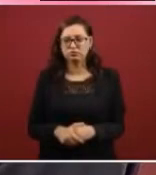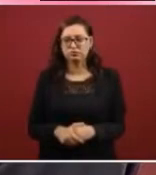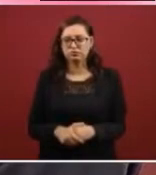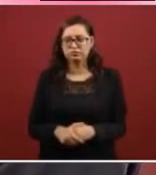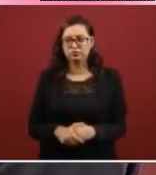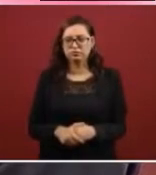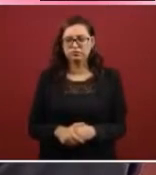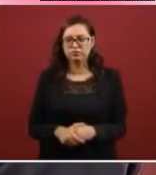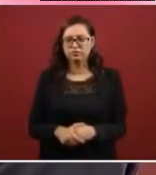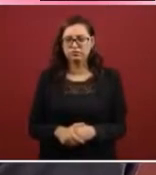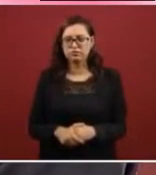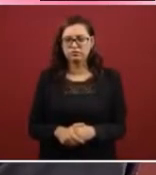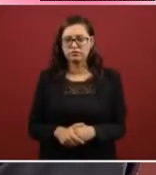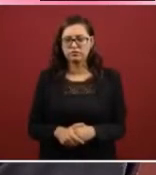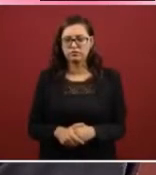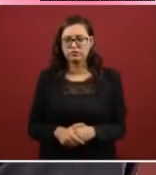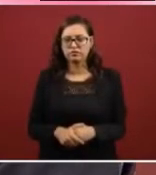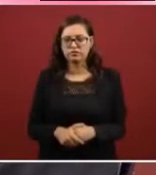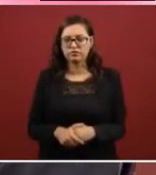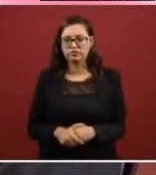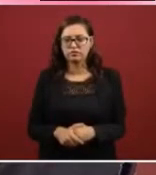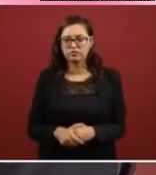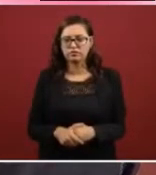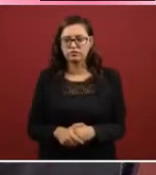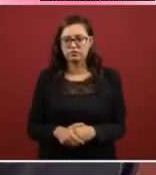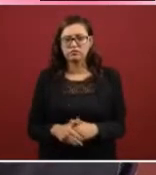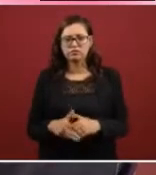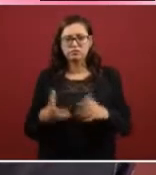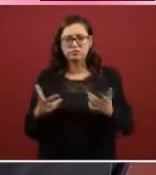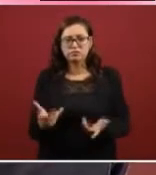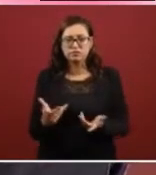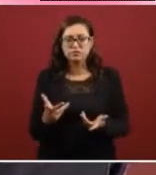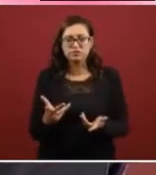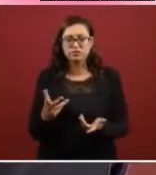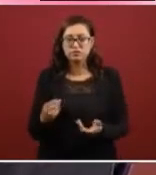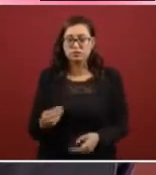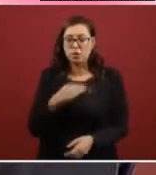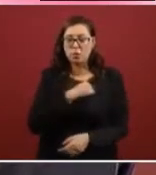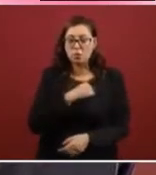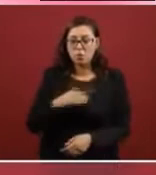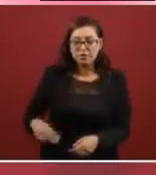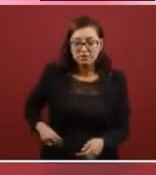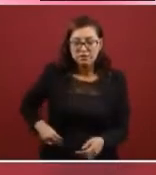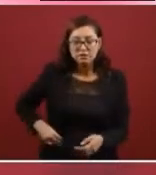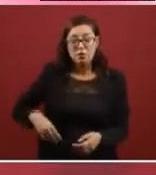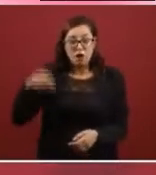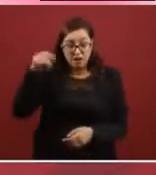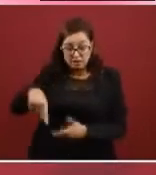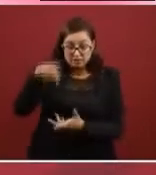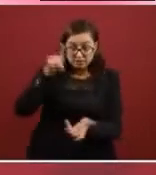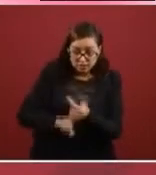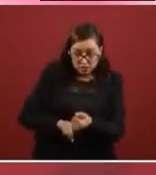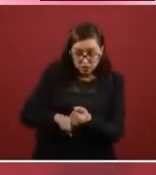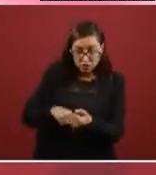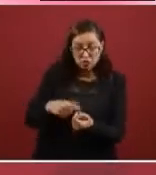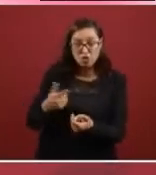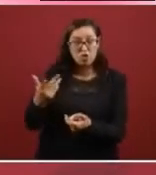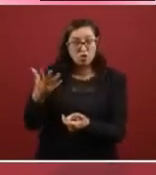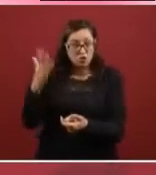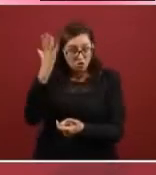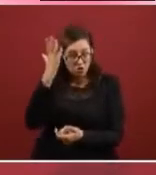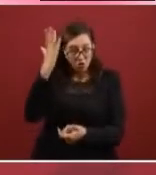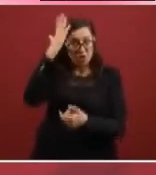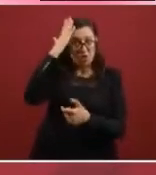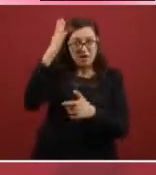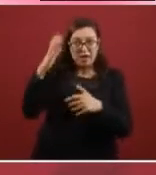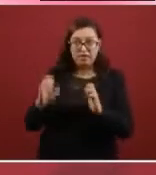sucursales bancarias. We don't even have any branches en las cabeceras municipales. In the head, municipal heads of the country. Si